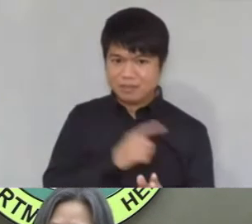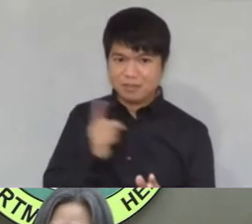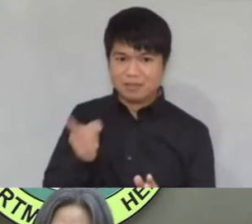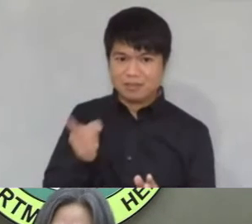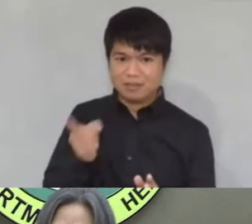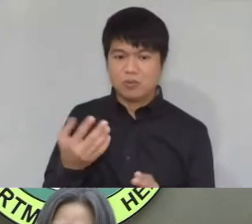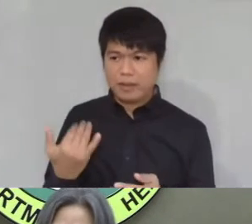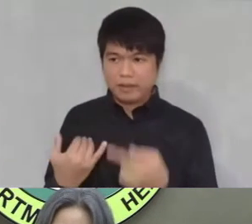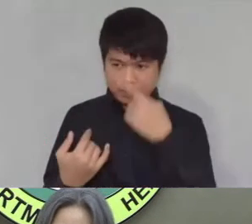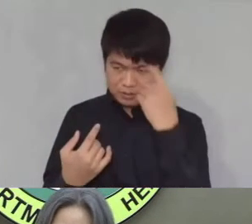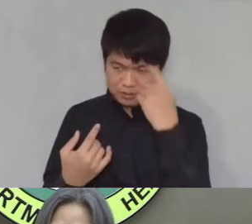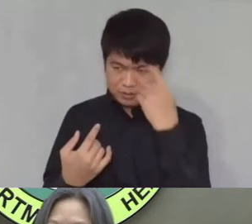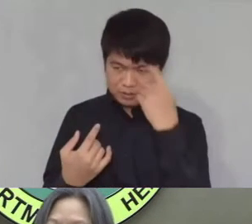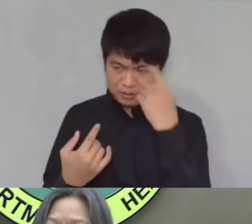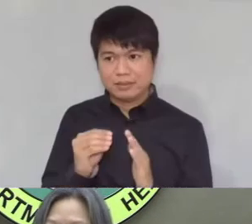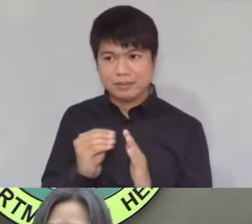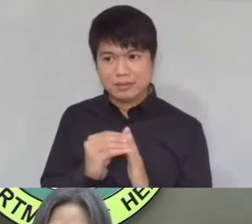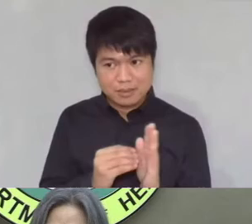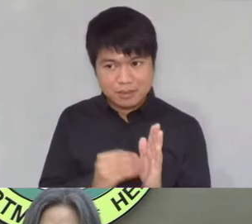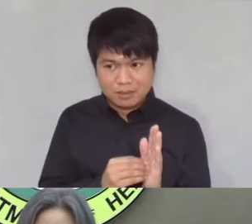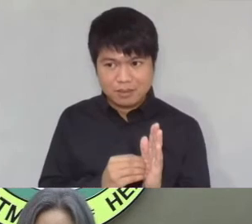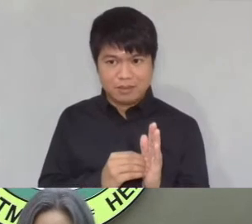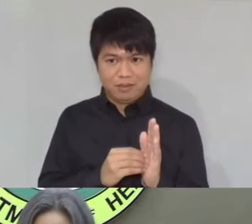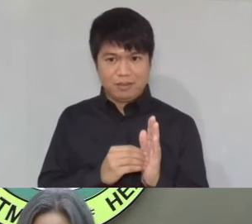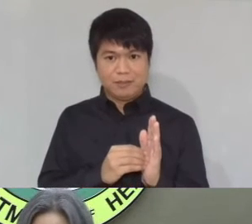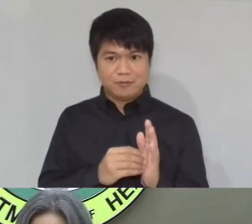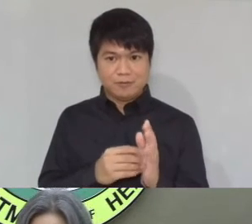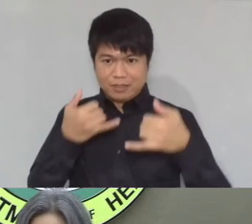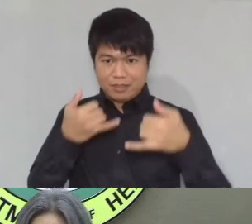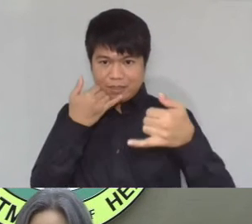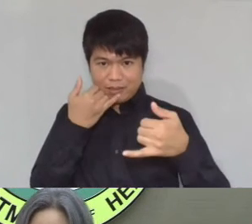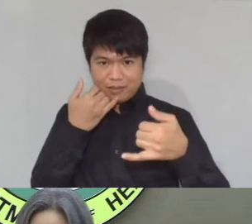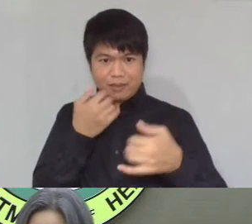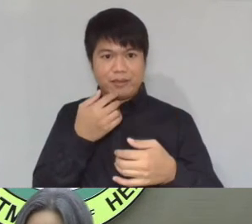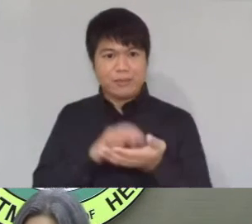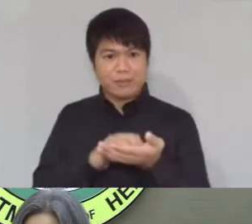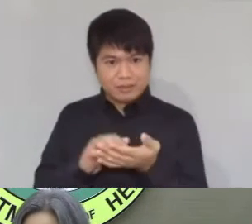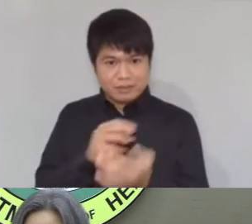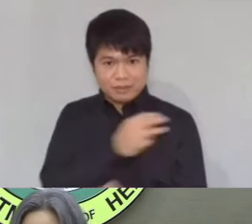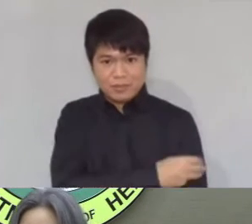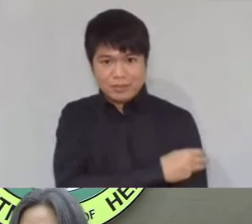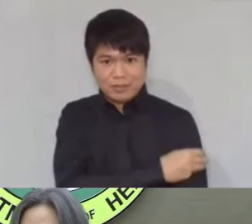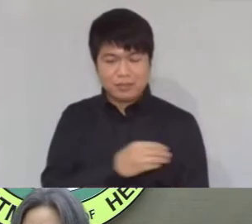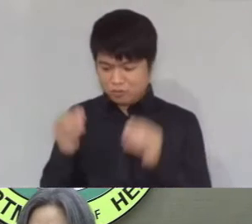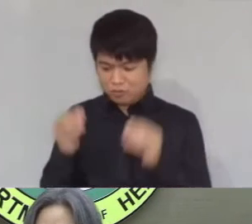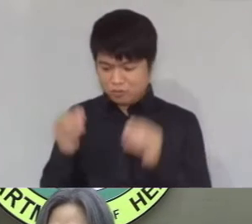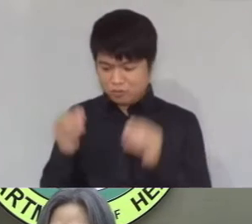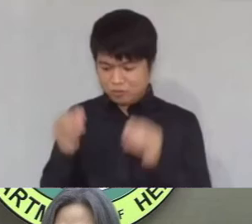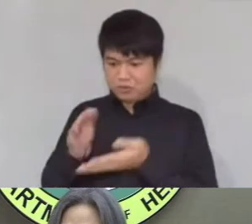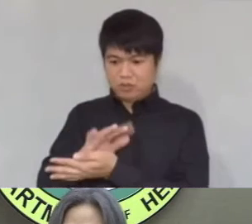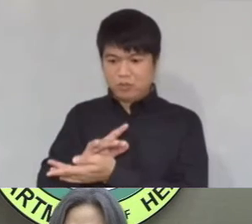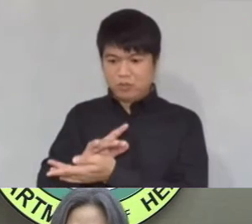we also have an interim guideline on the practice of telemedicine, but this is only good for more for COVID-19. But for